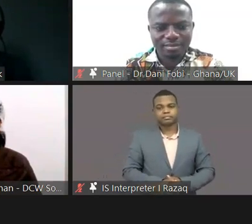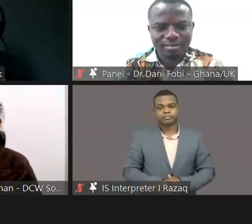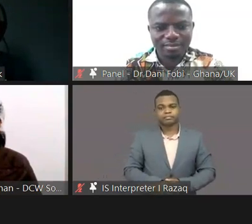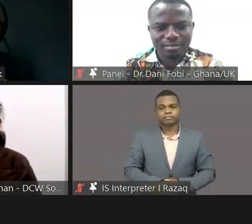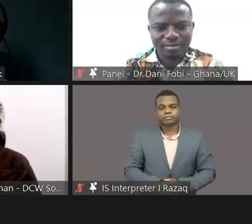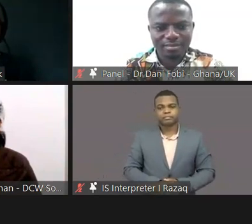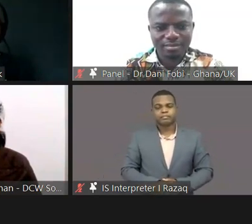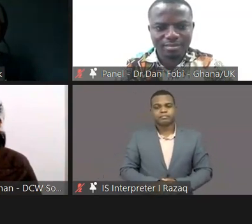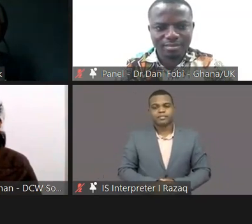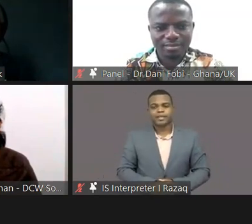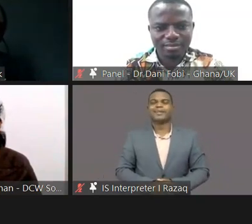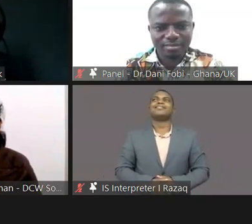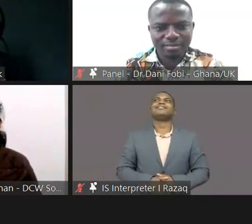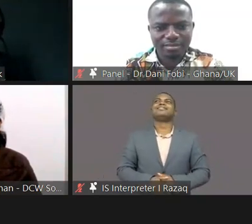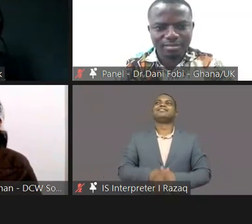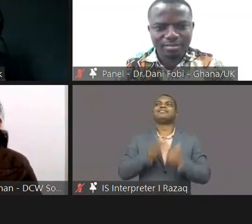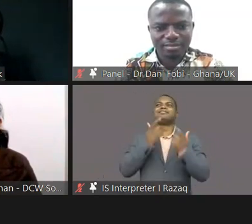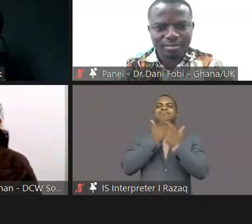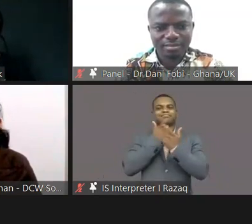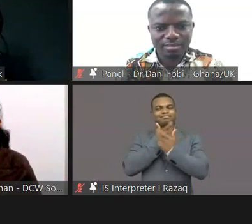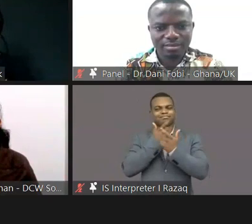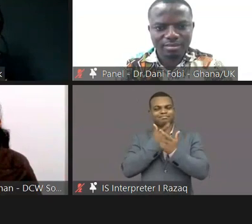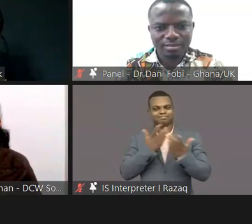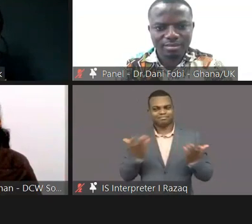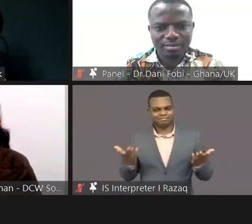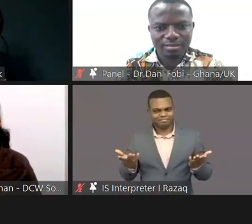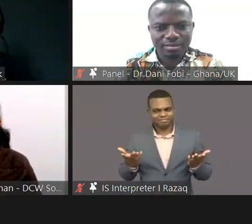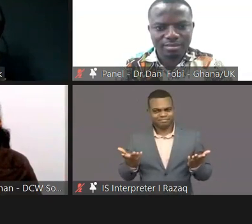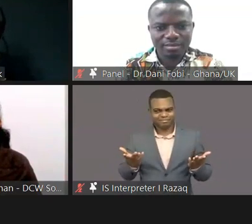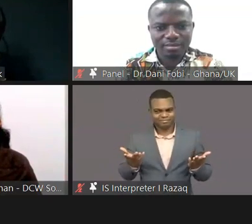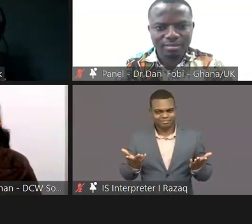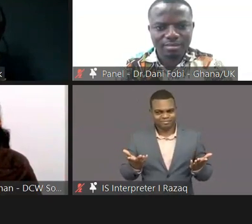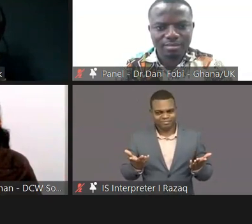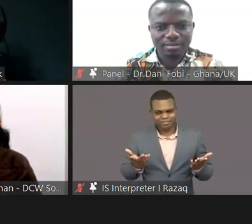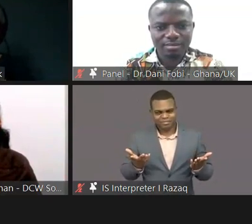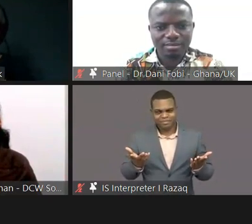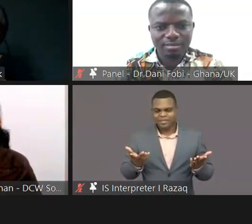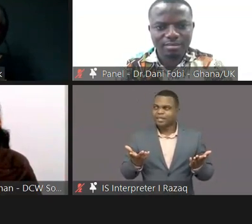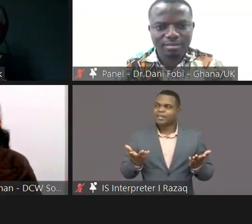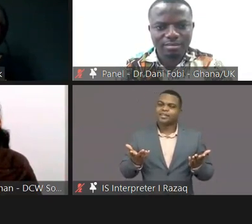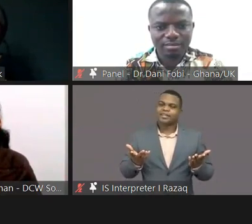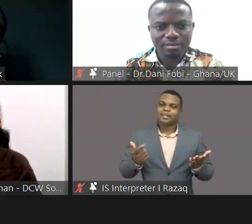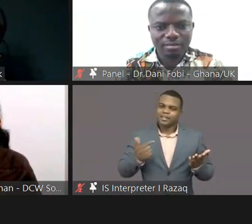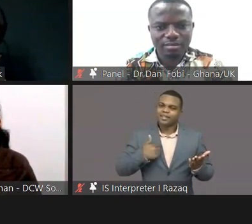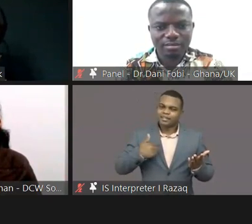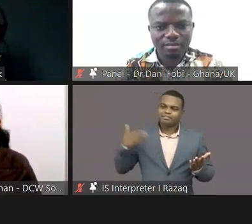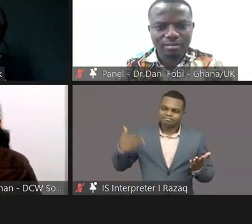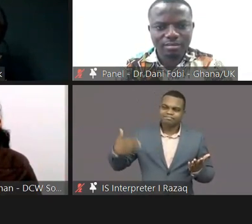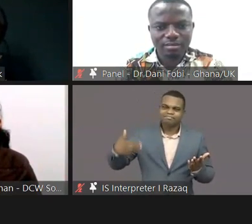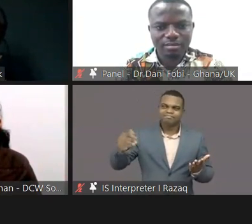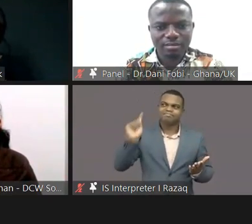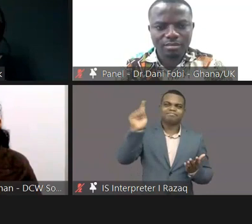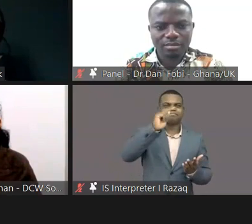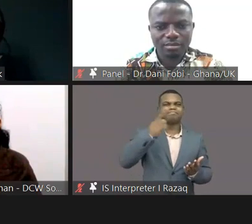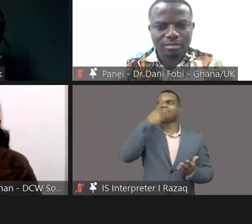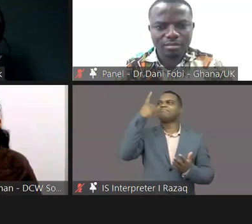I always get this. Okay, to hear this with you, I'm profoundly deaf. That means I can't